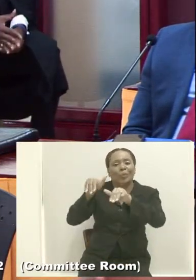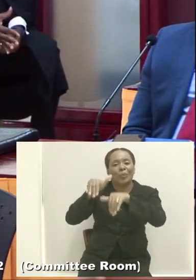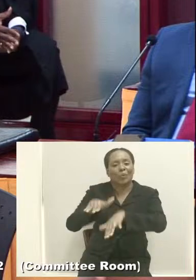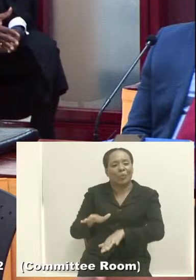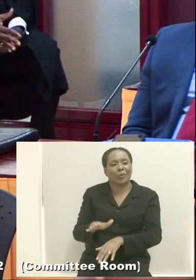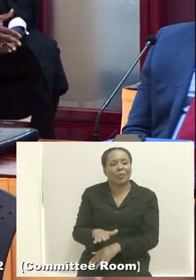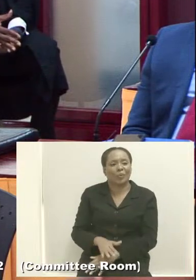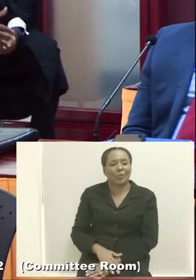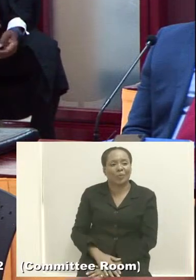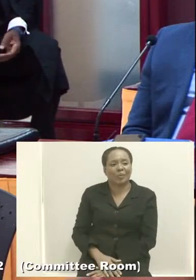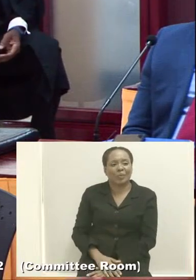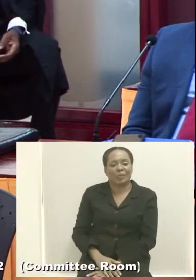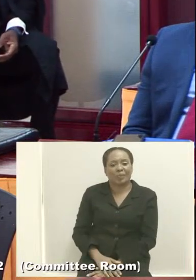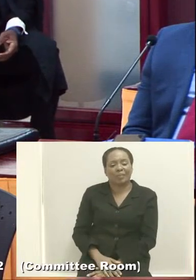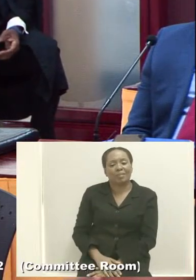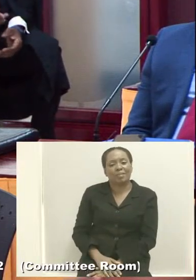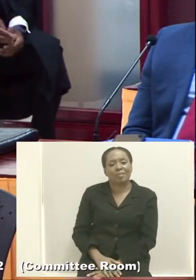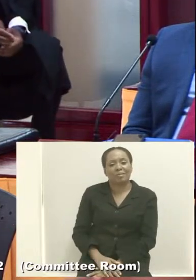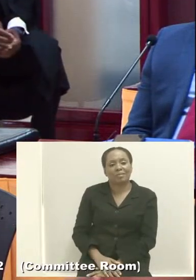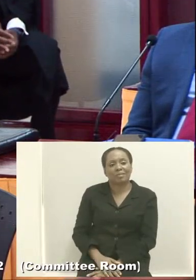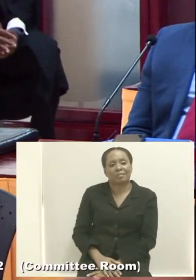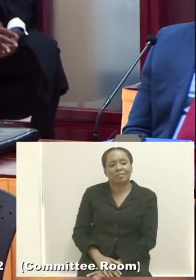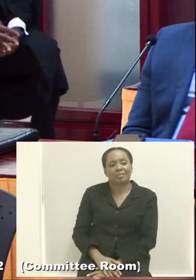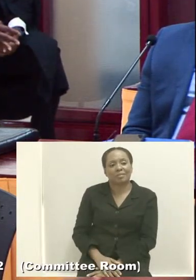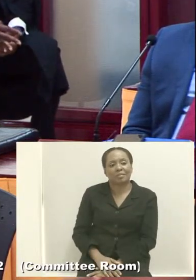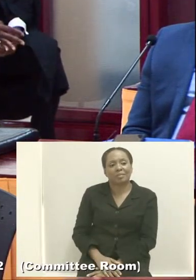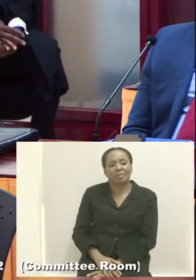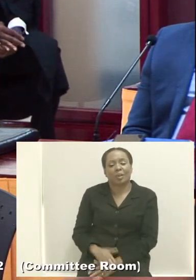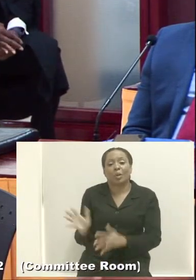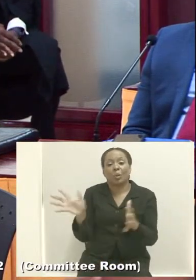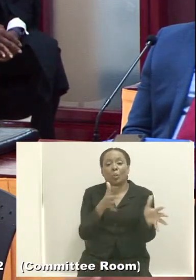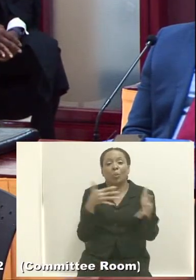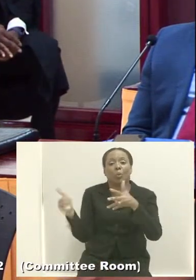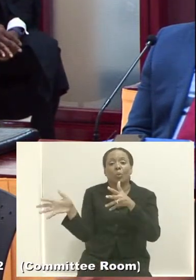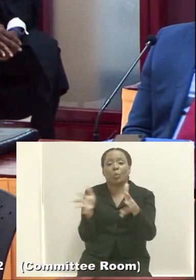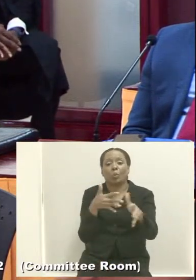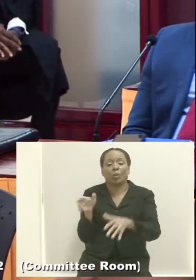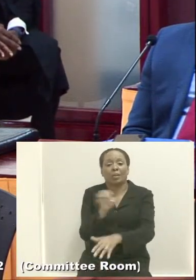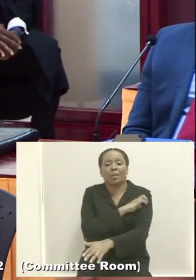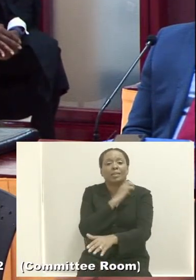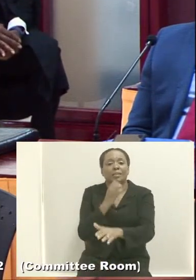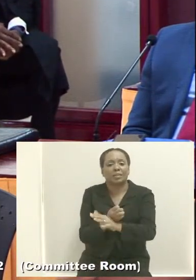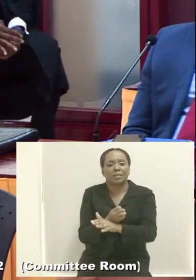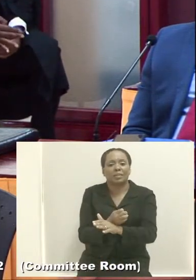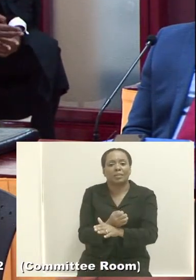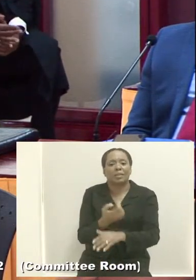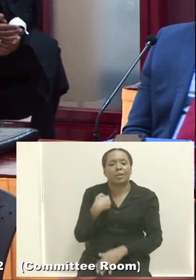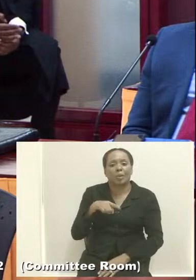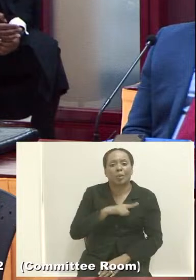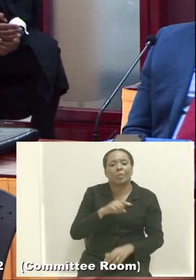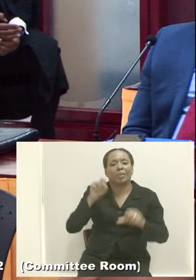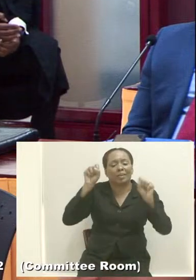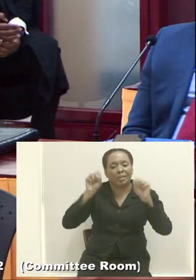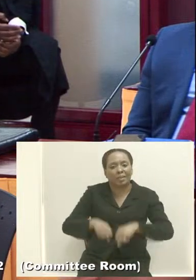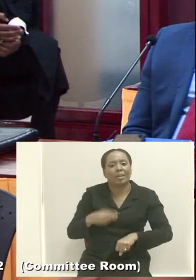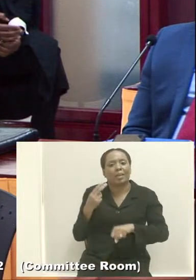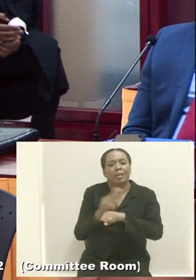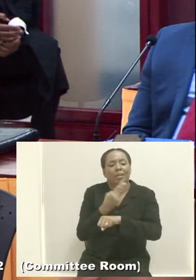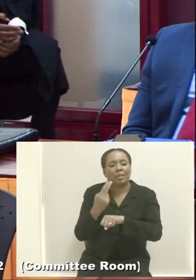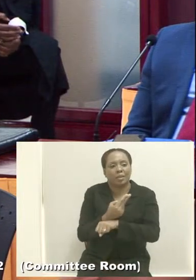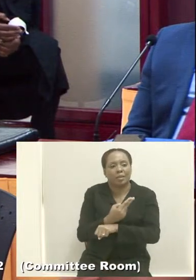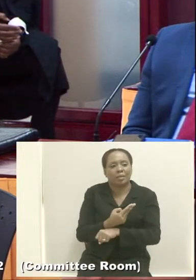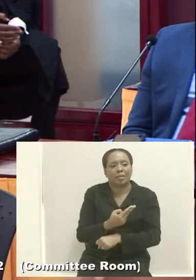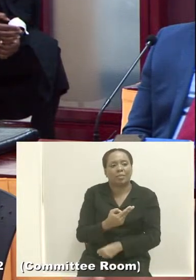wind energy and so on, that comes to market at a price that is beneficial to the